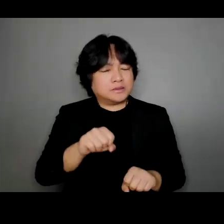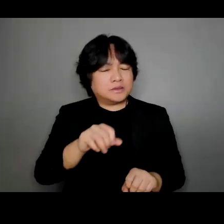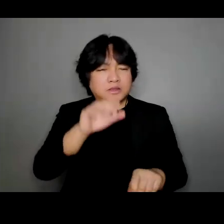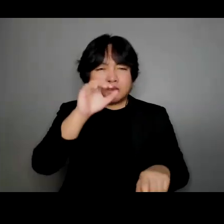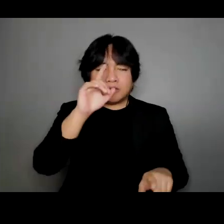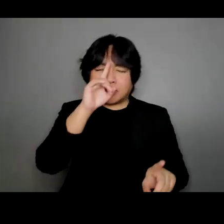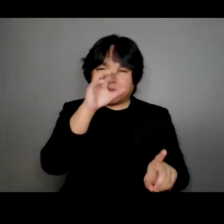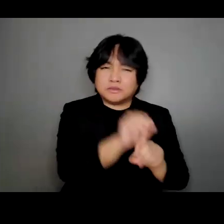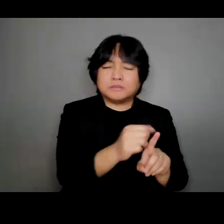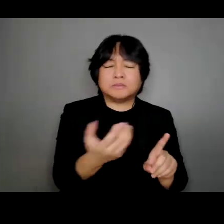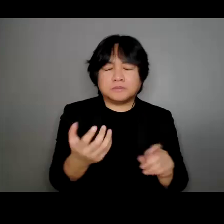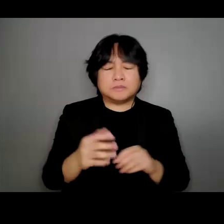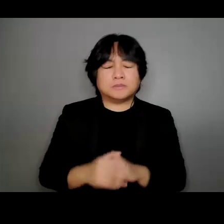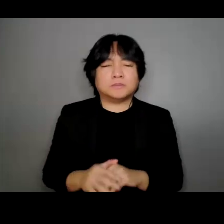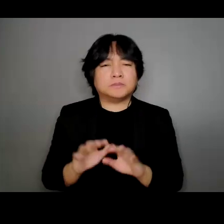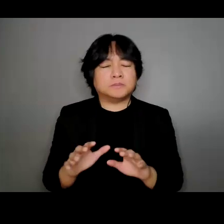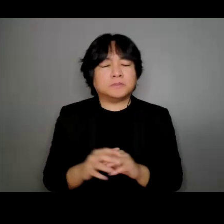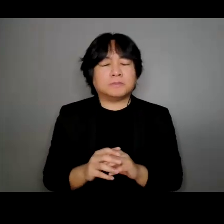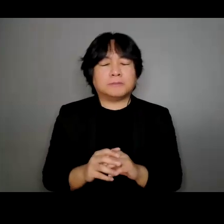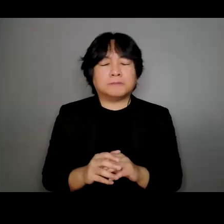But siguro since we're in that